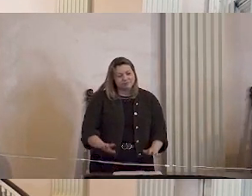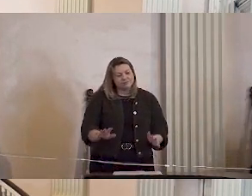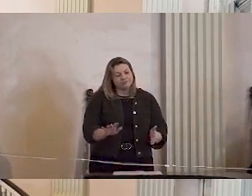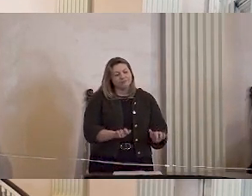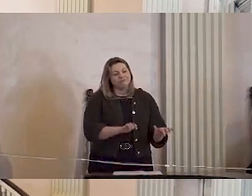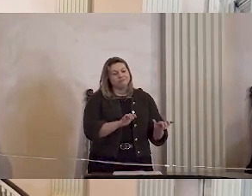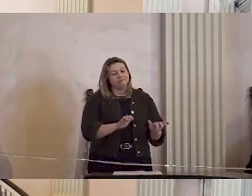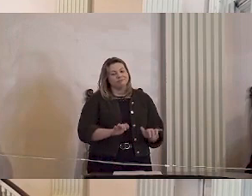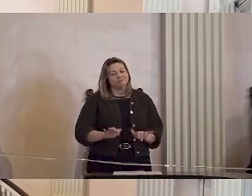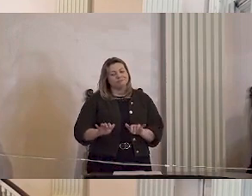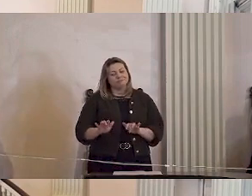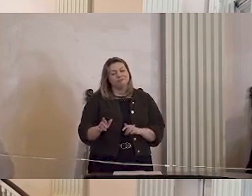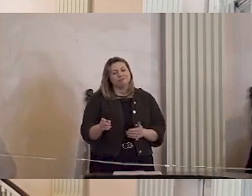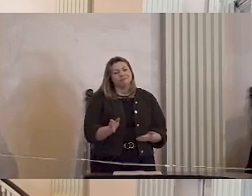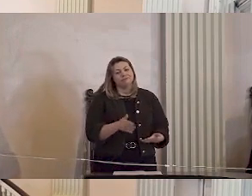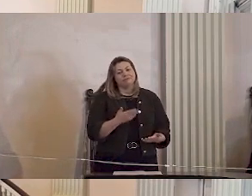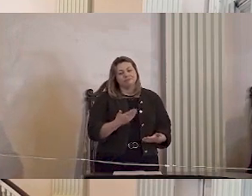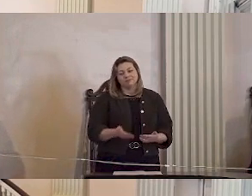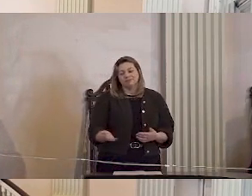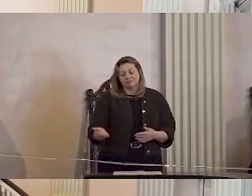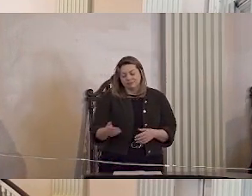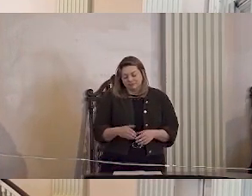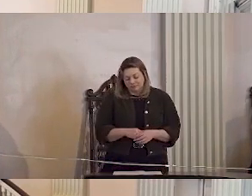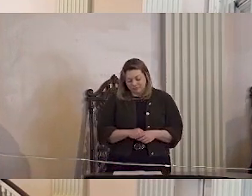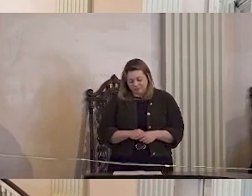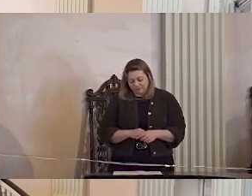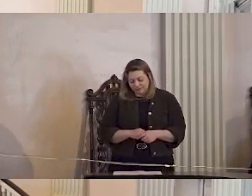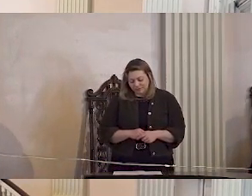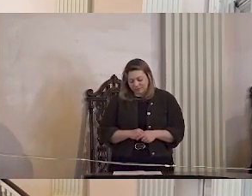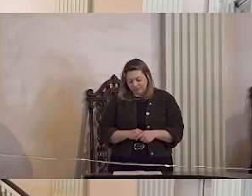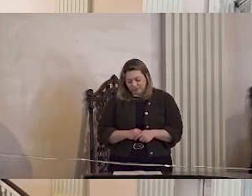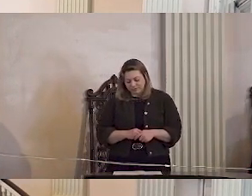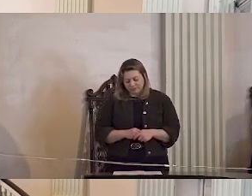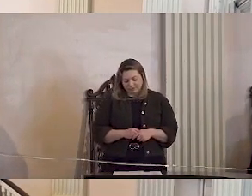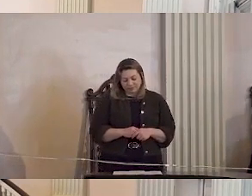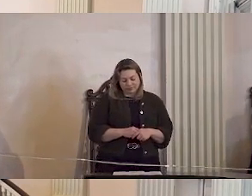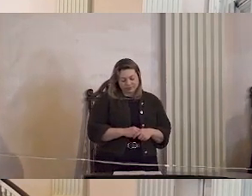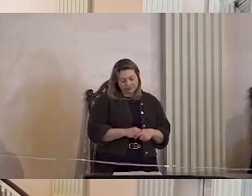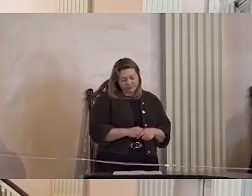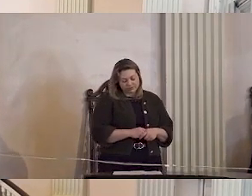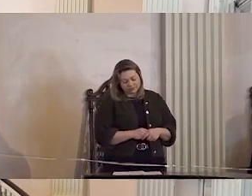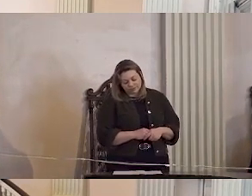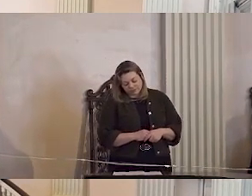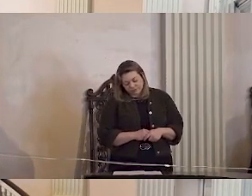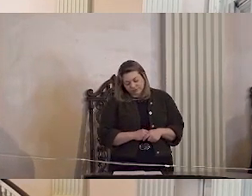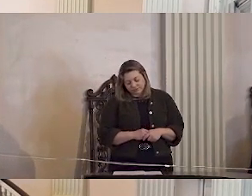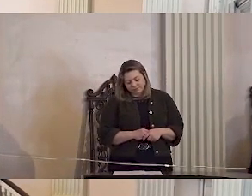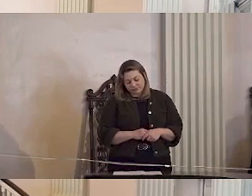Thank you.